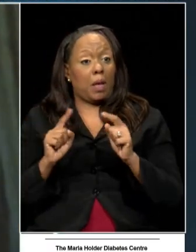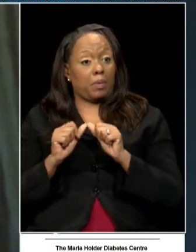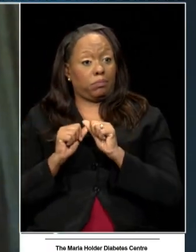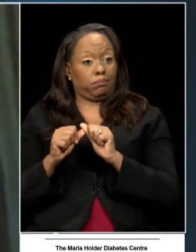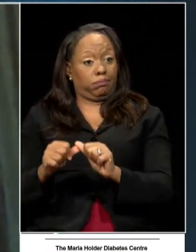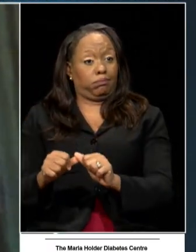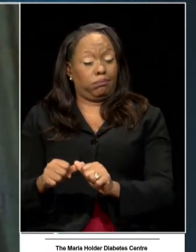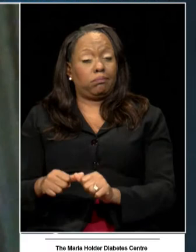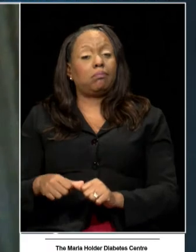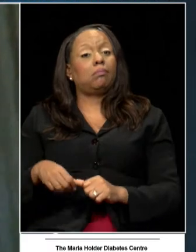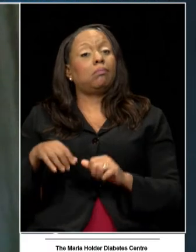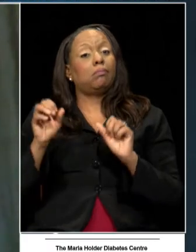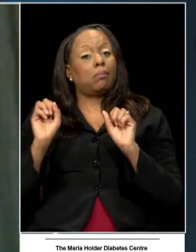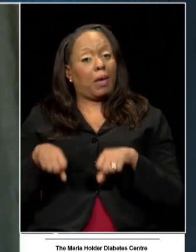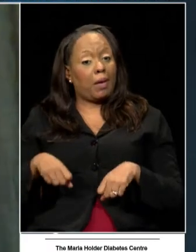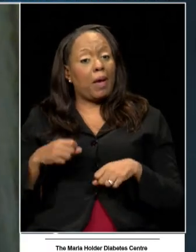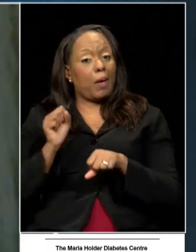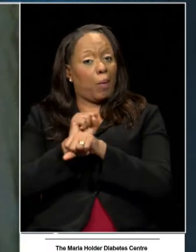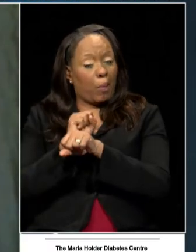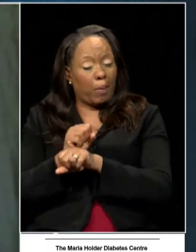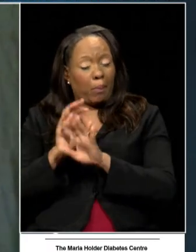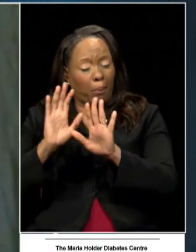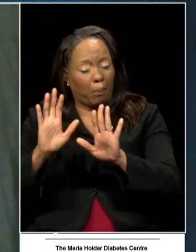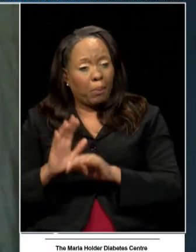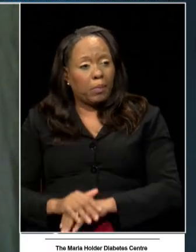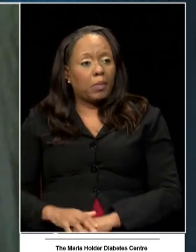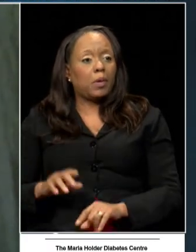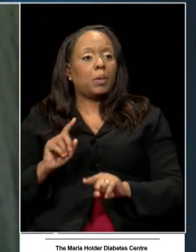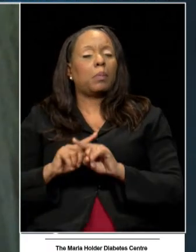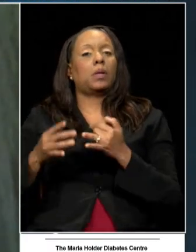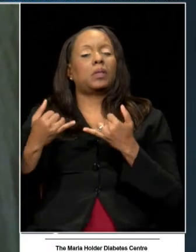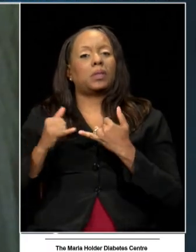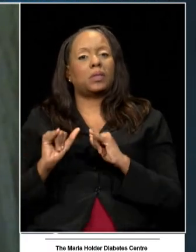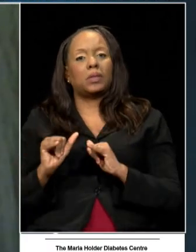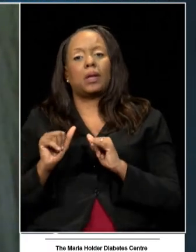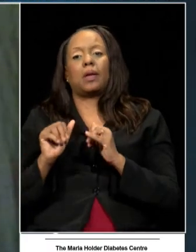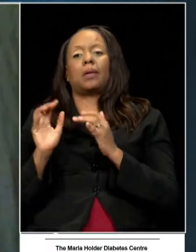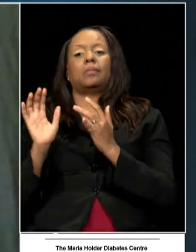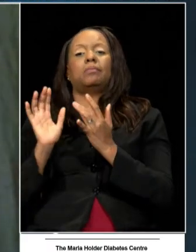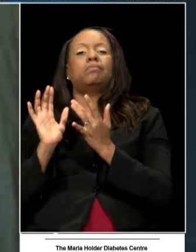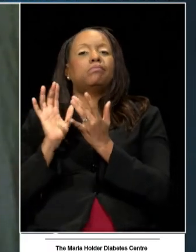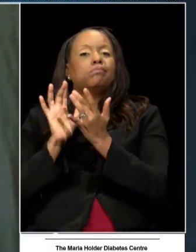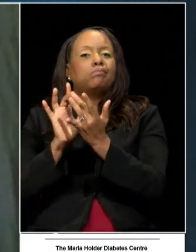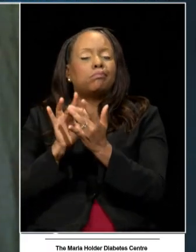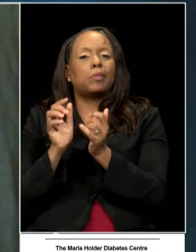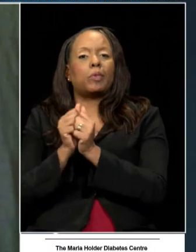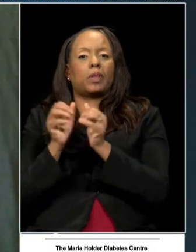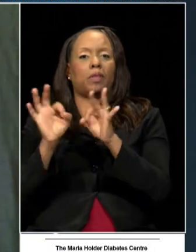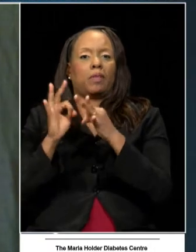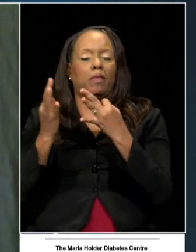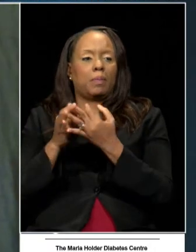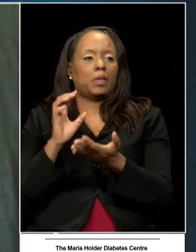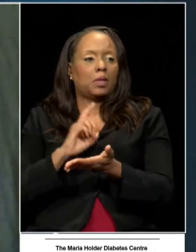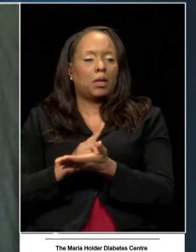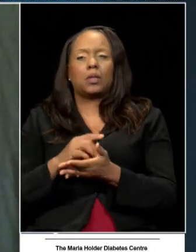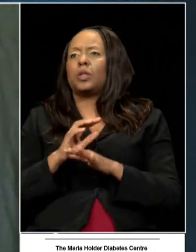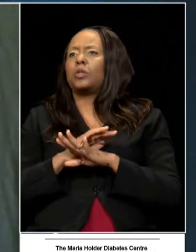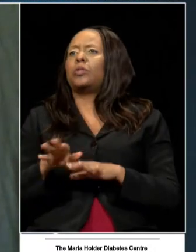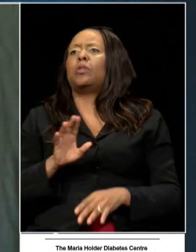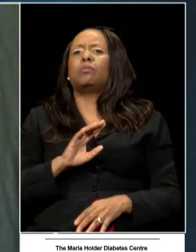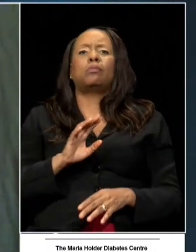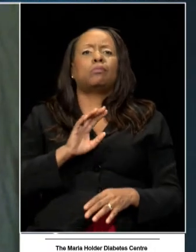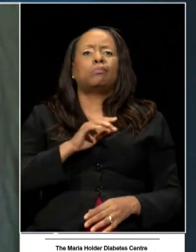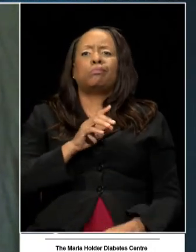then we can work with them. But what I would say is to continue to be in contact with your family physician, so you don't just go off and start doing things on your